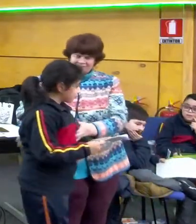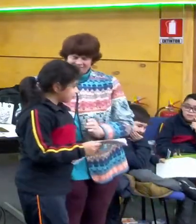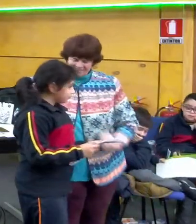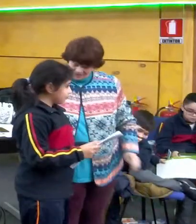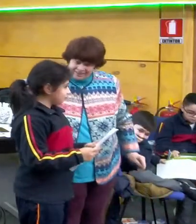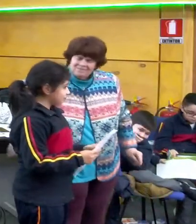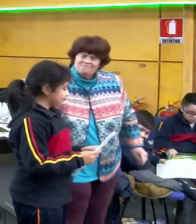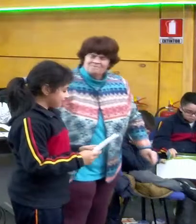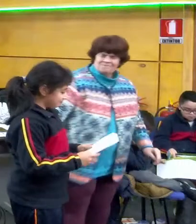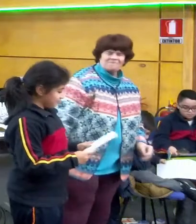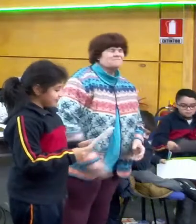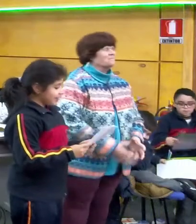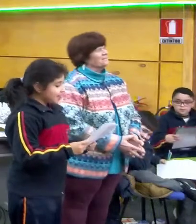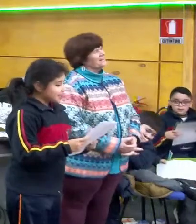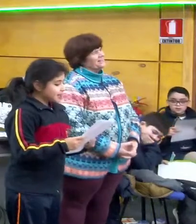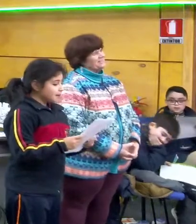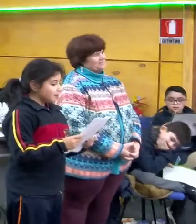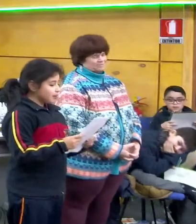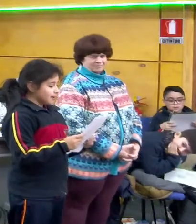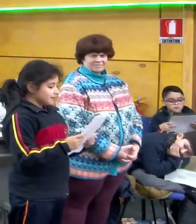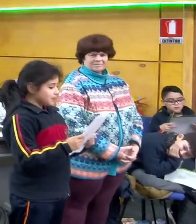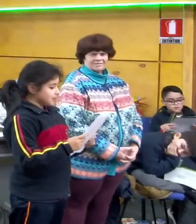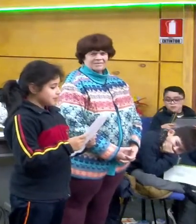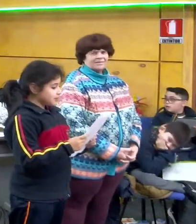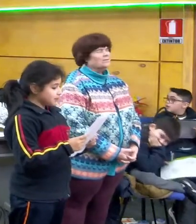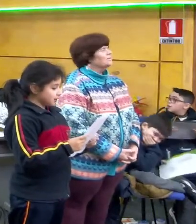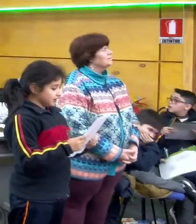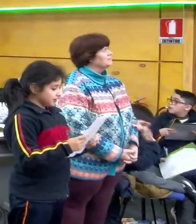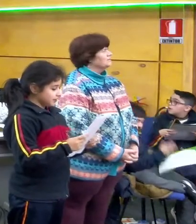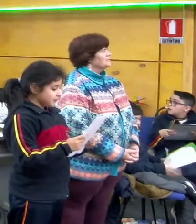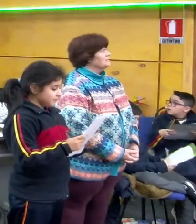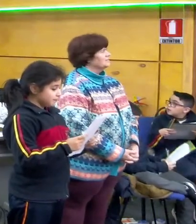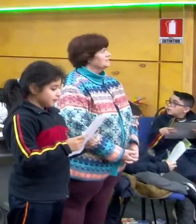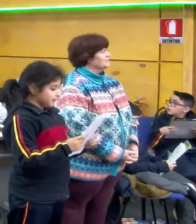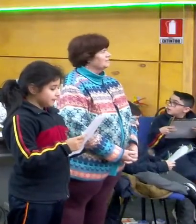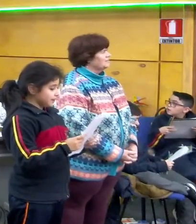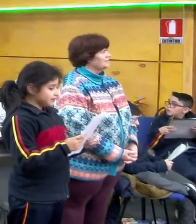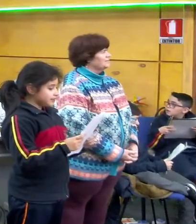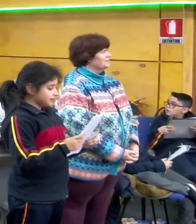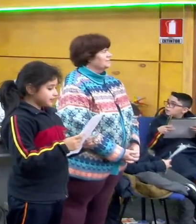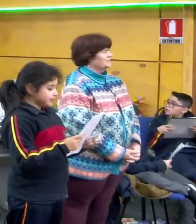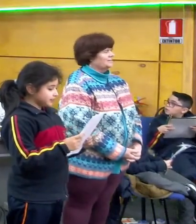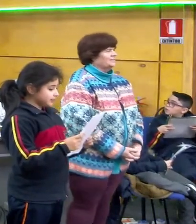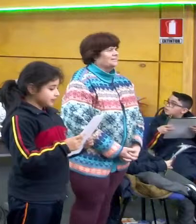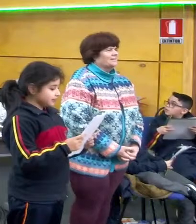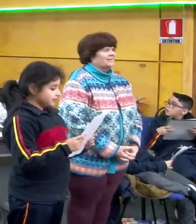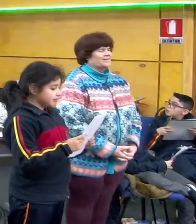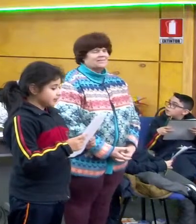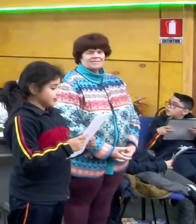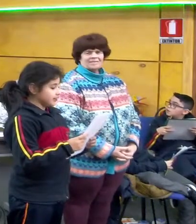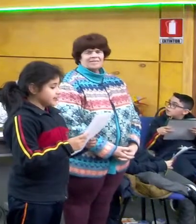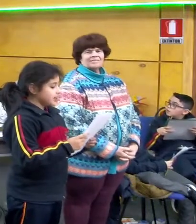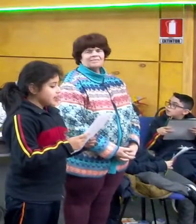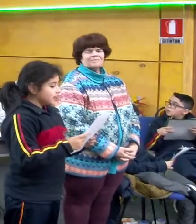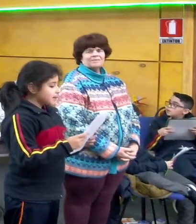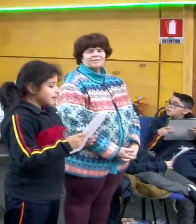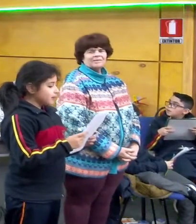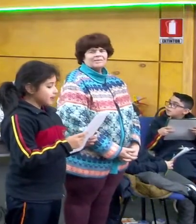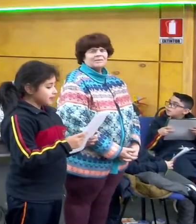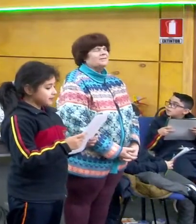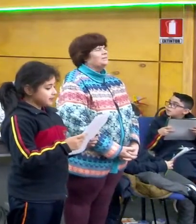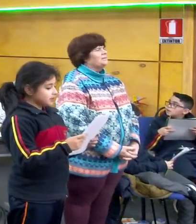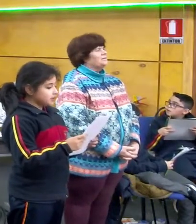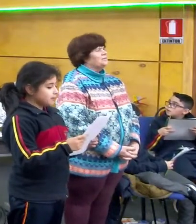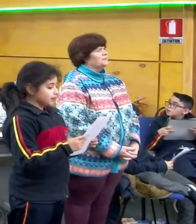Okay, go ahead. Keep a poem in your pocket. Be very with your enemies. Keep